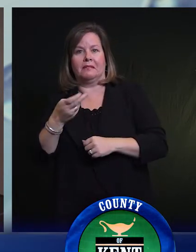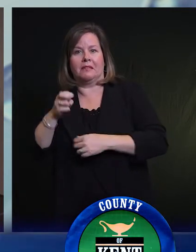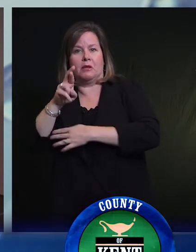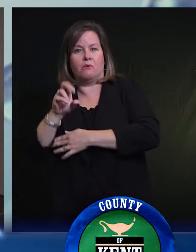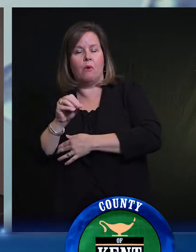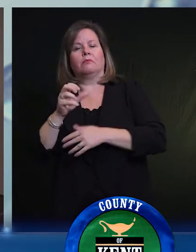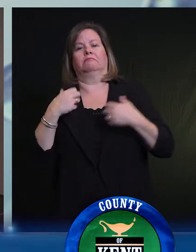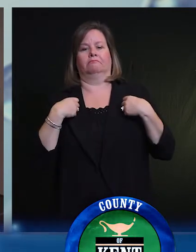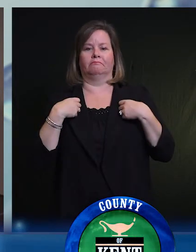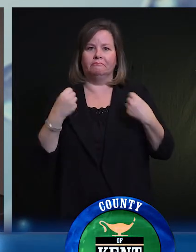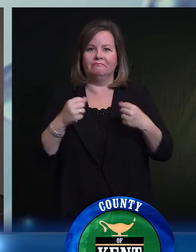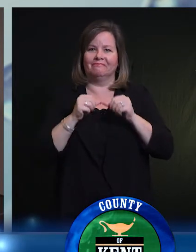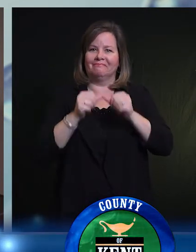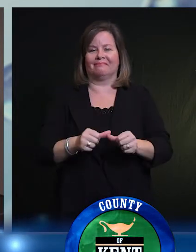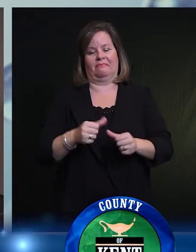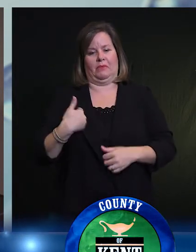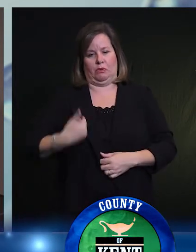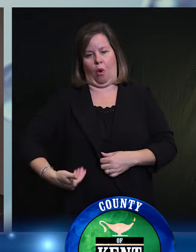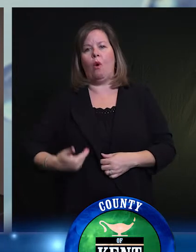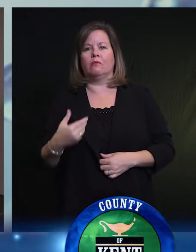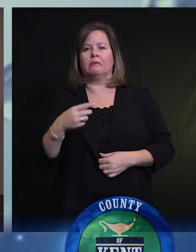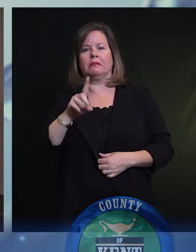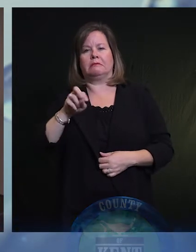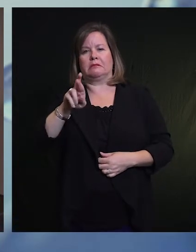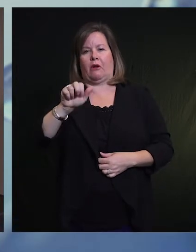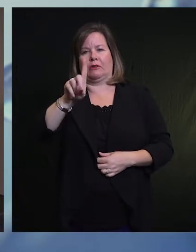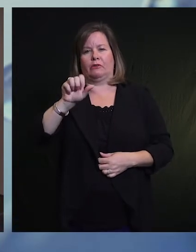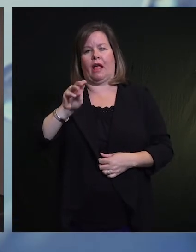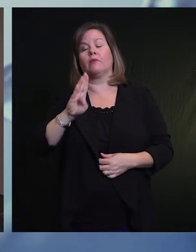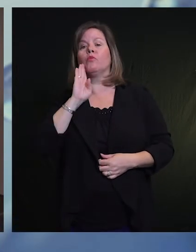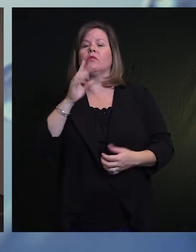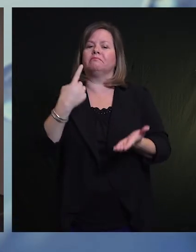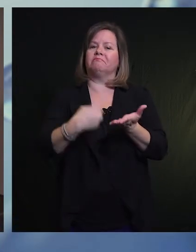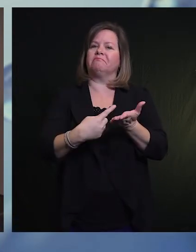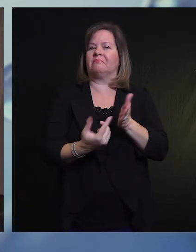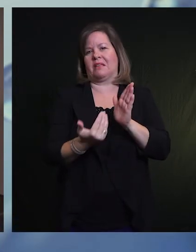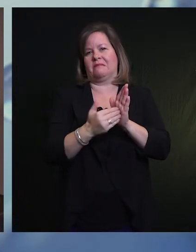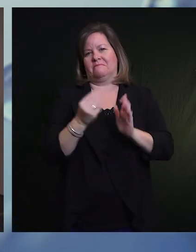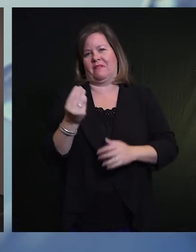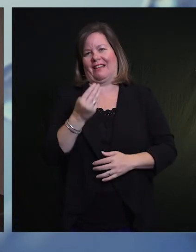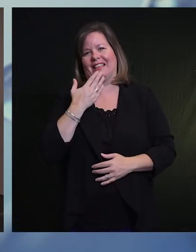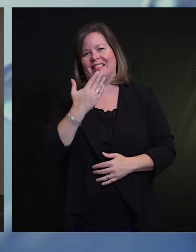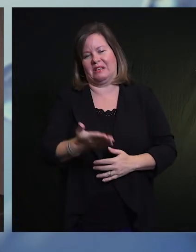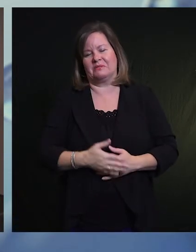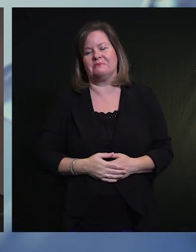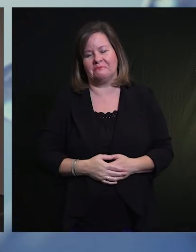stay healthy. I'm Dr. Adam London from the Kent County Health Department. I'll talk to you again on Monday. Thank you.